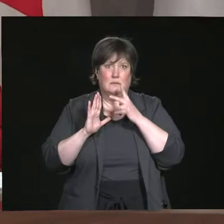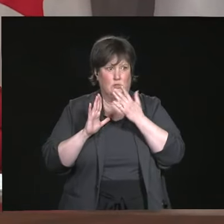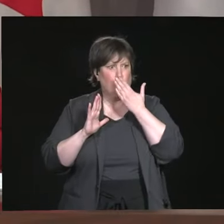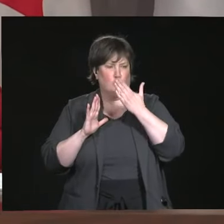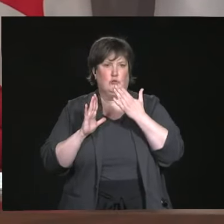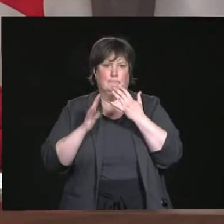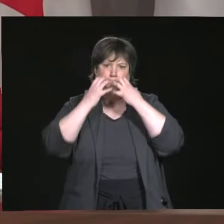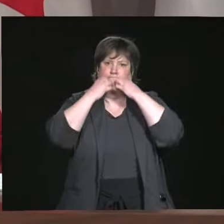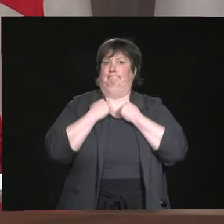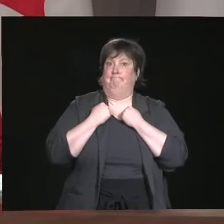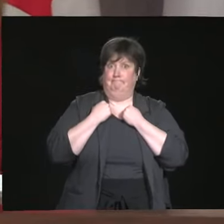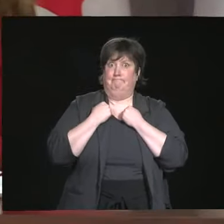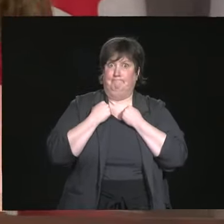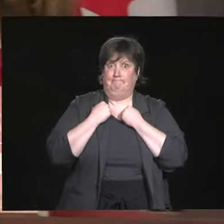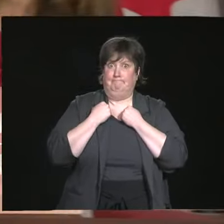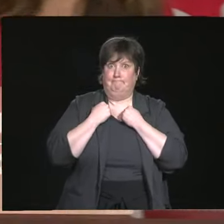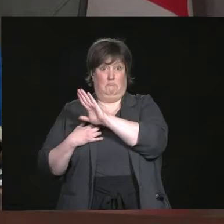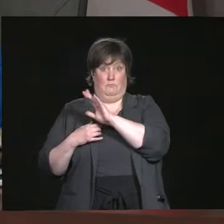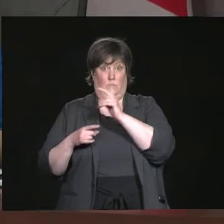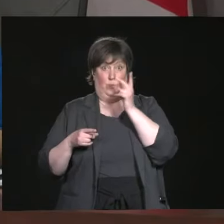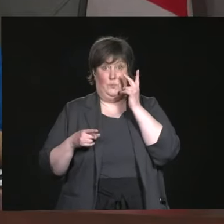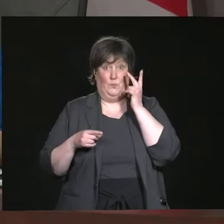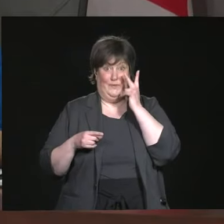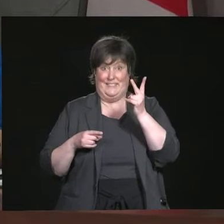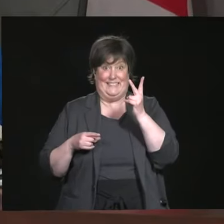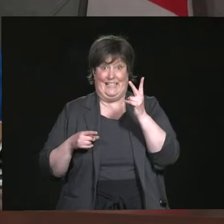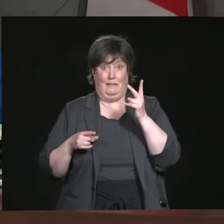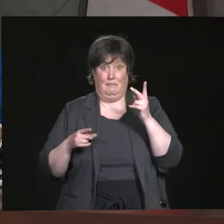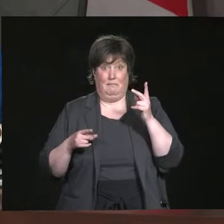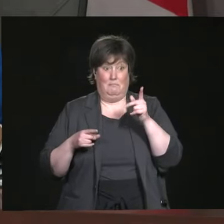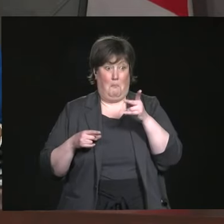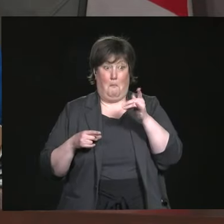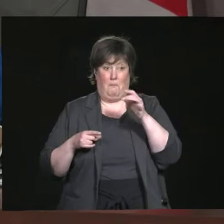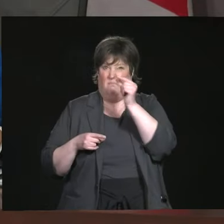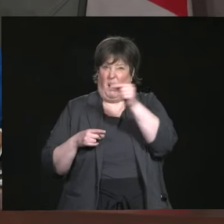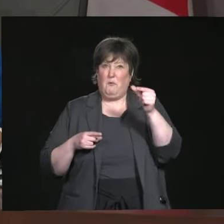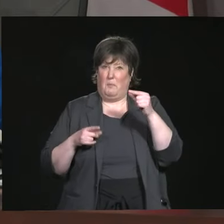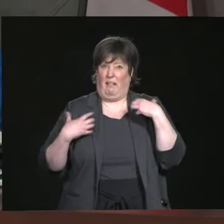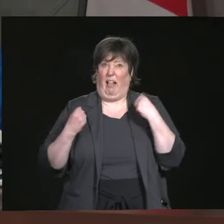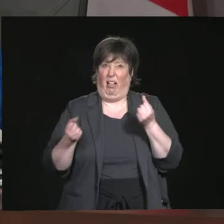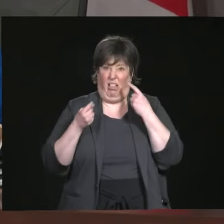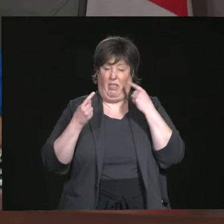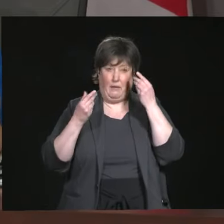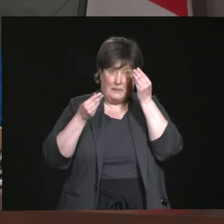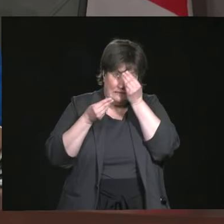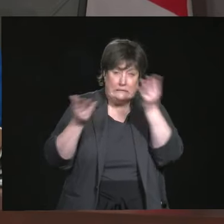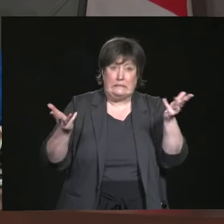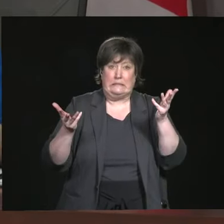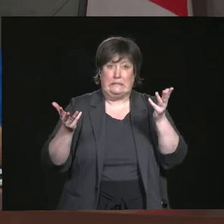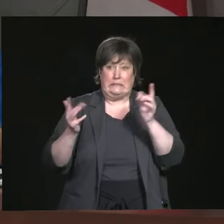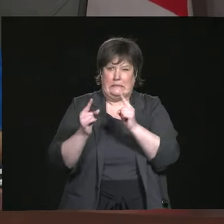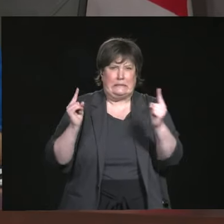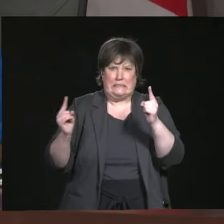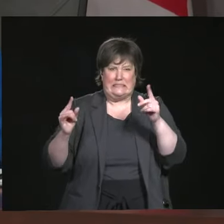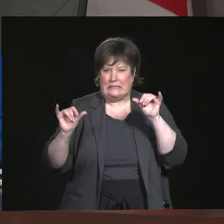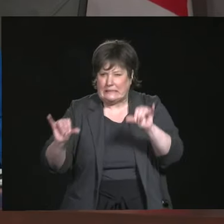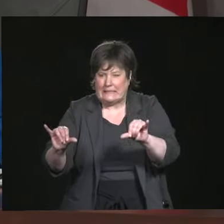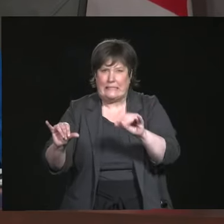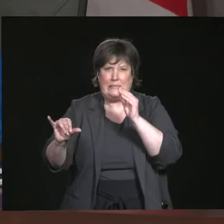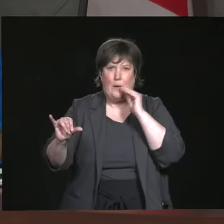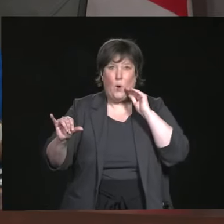Dr. Tam as well about this. More to restrict those movements in some way. So mass gatherings, when we